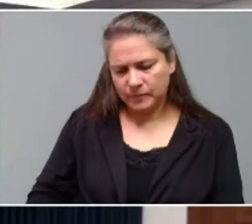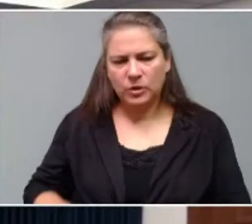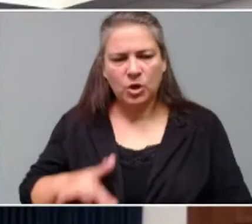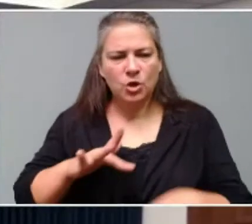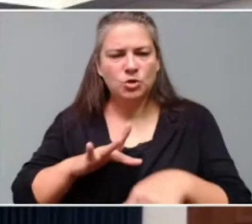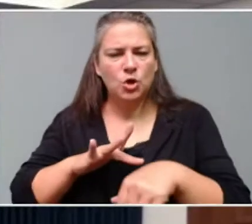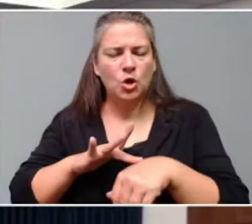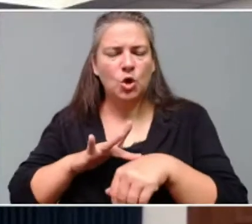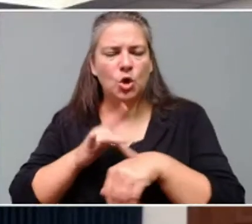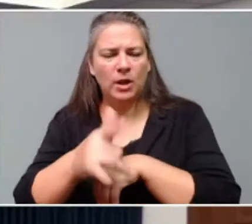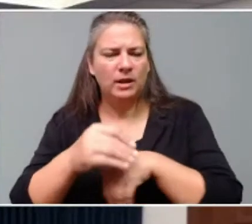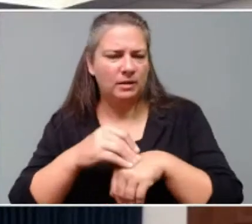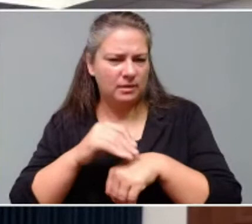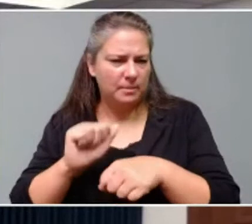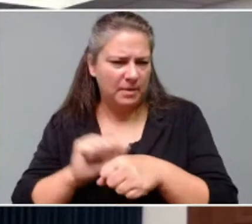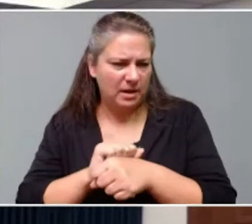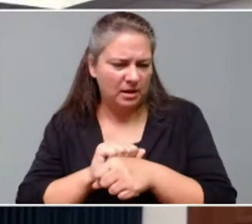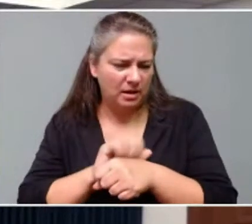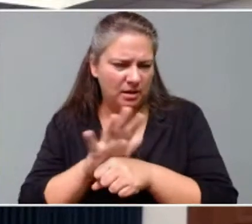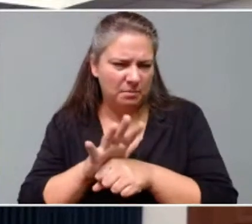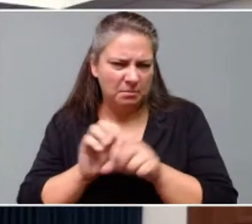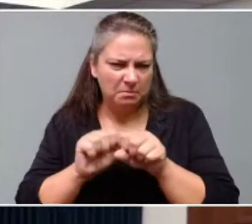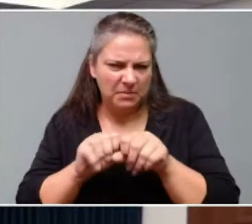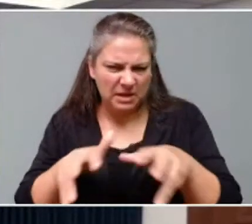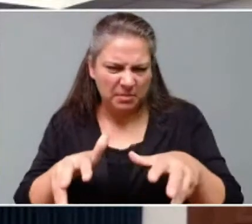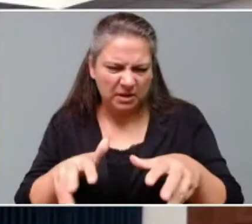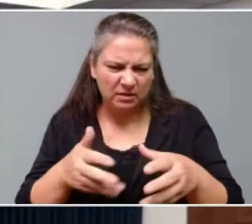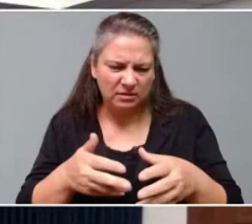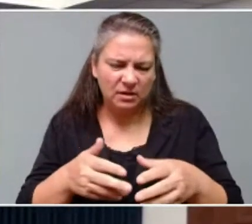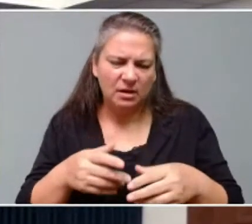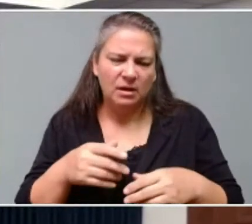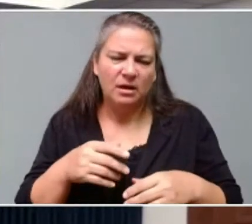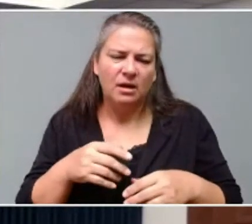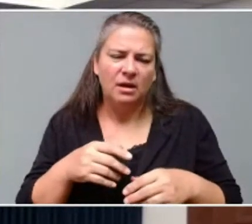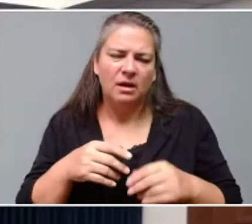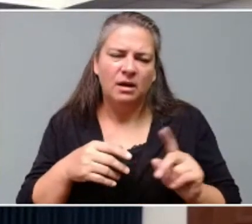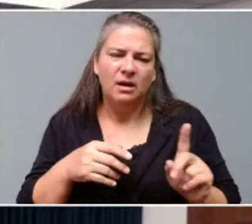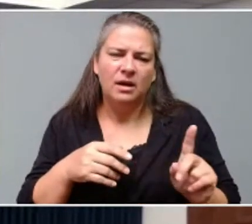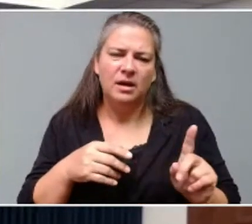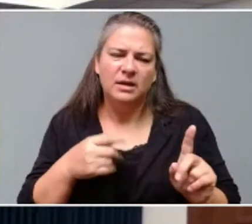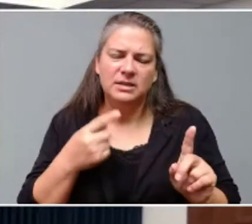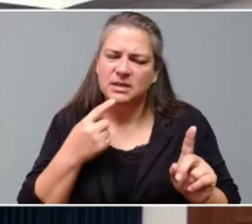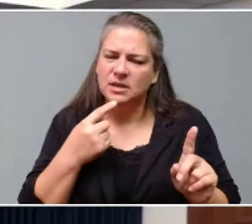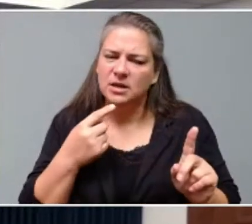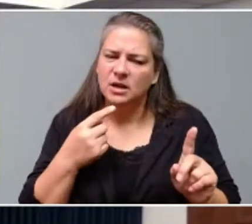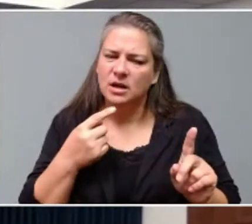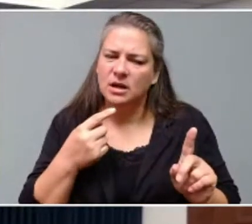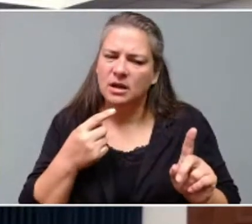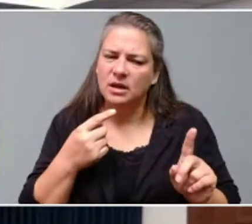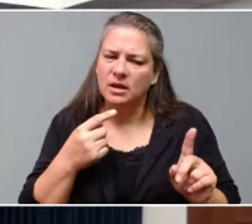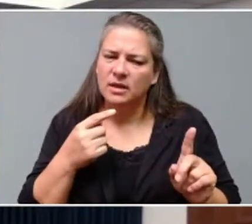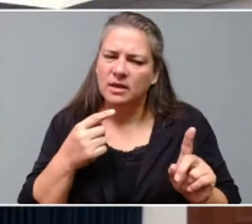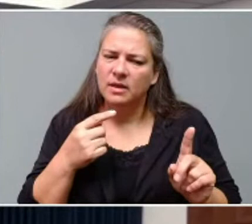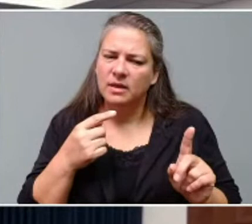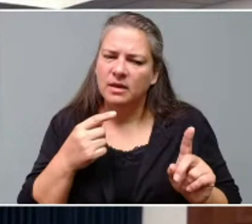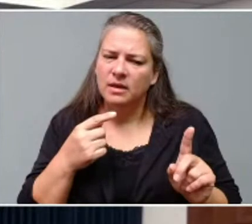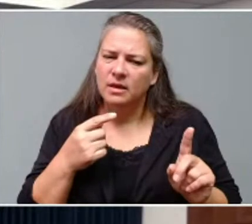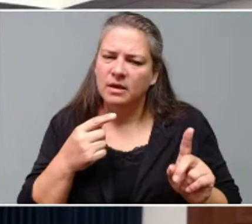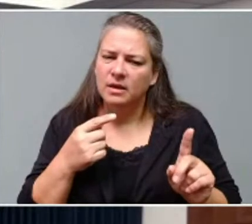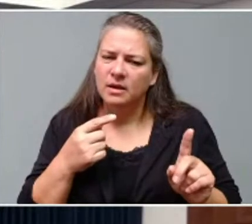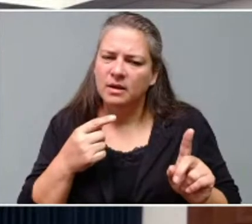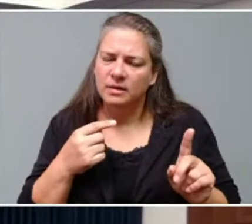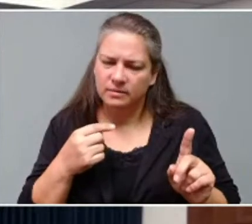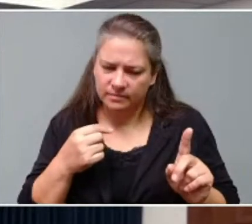right, and it seems the opposite has been the case now, and a lot of that has to do with tools that have been taken out of